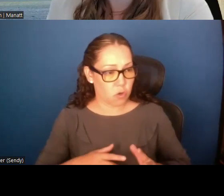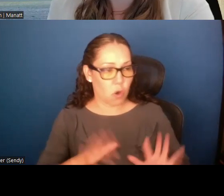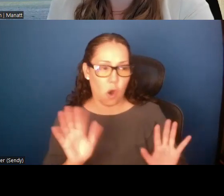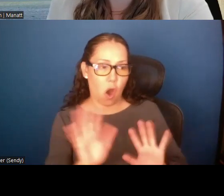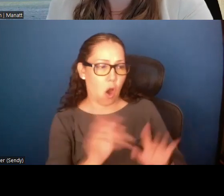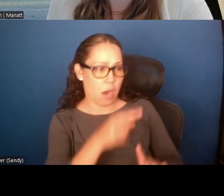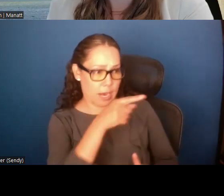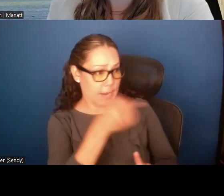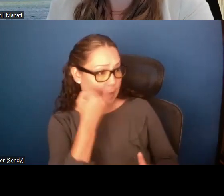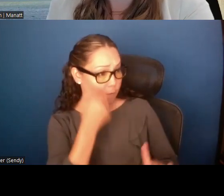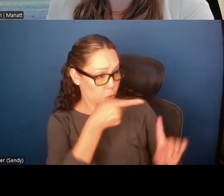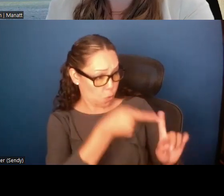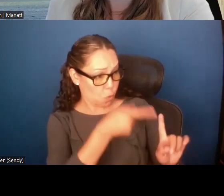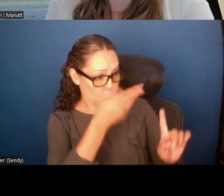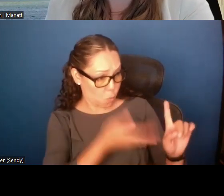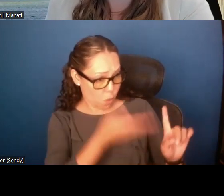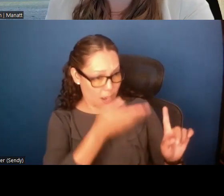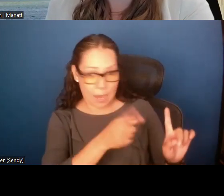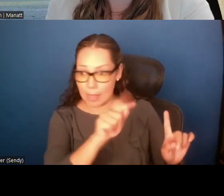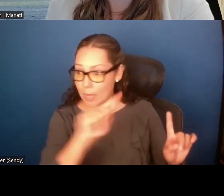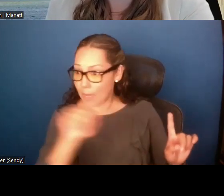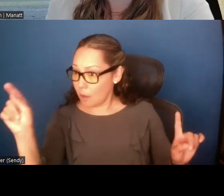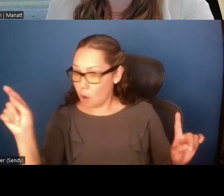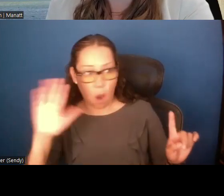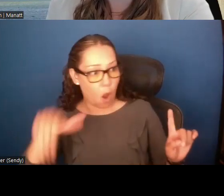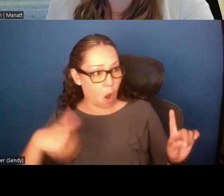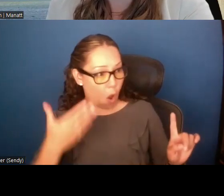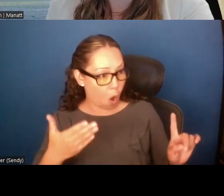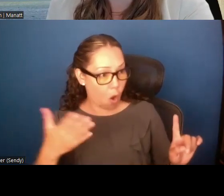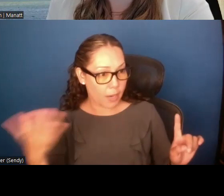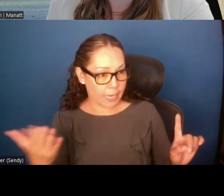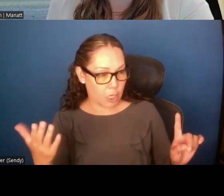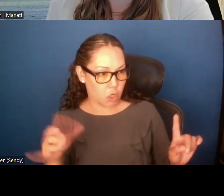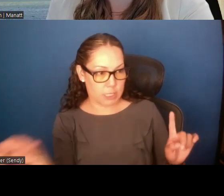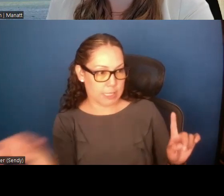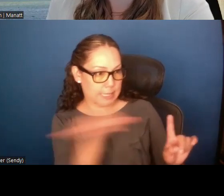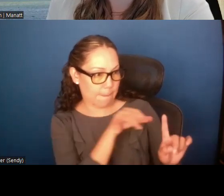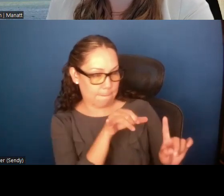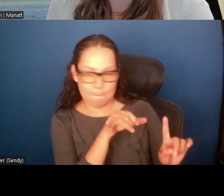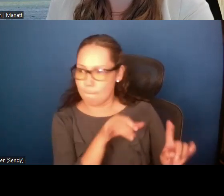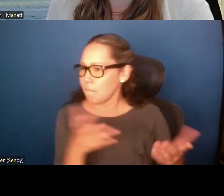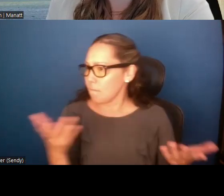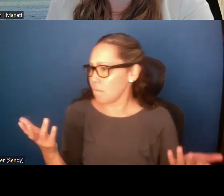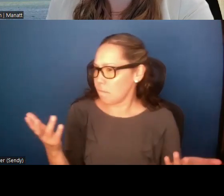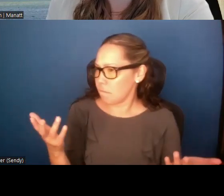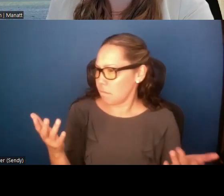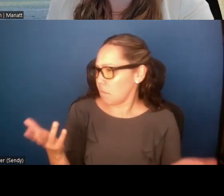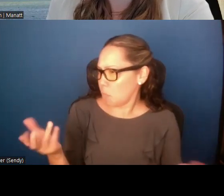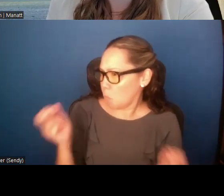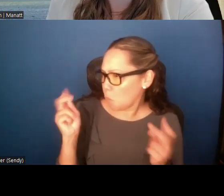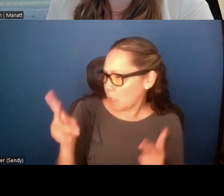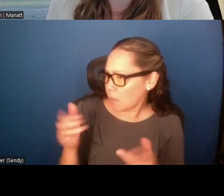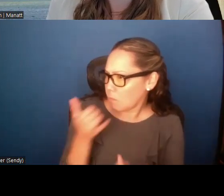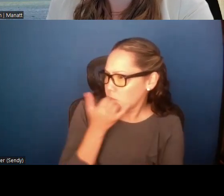one. And I'm like, yeah, what's wrong with that? So the issue I'm having is, you know, it's